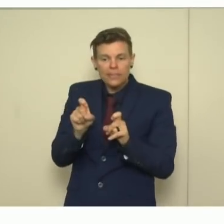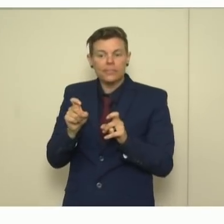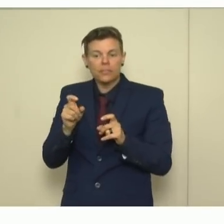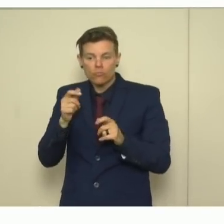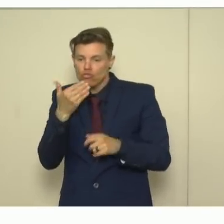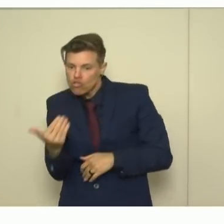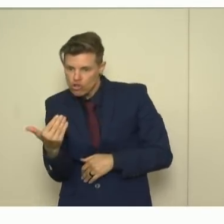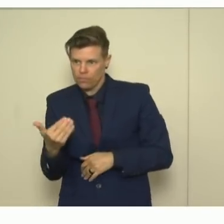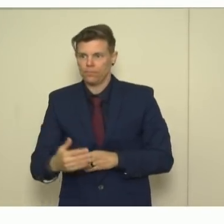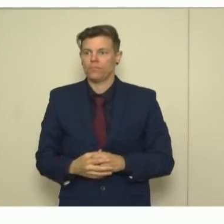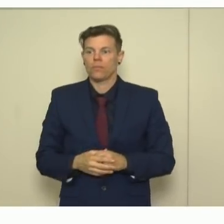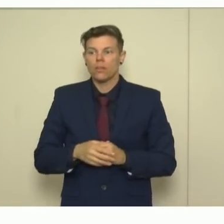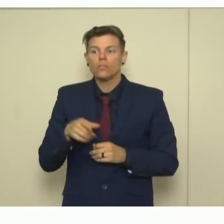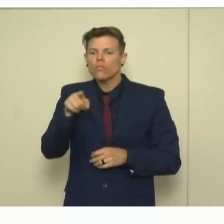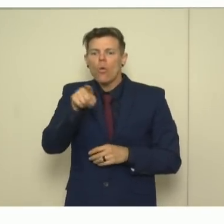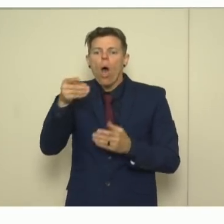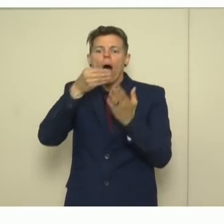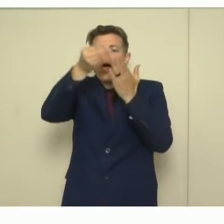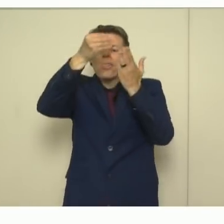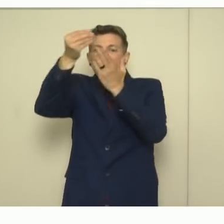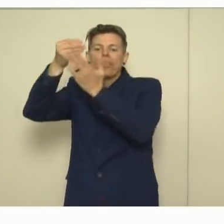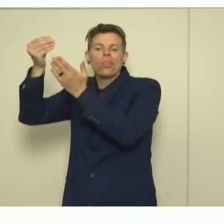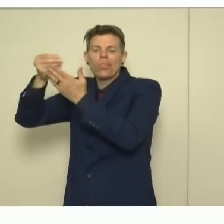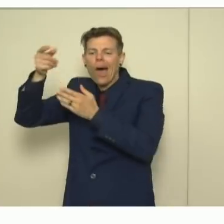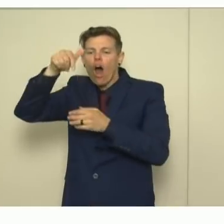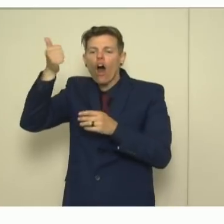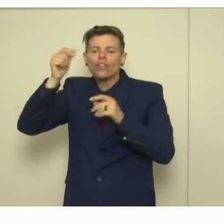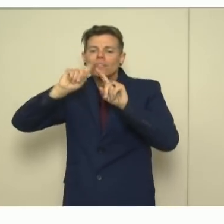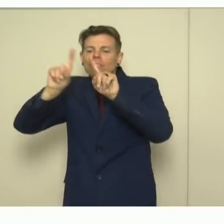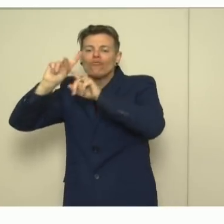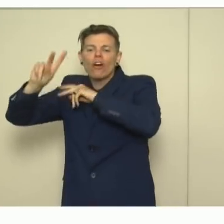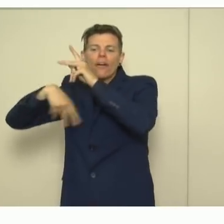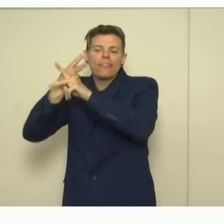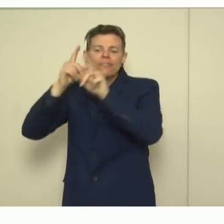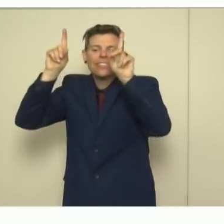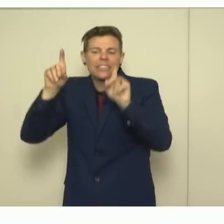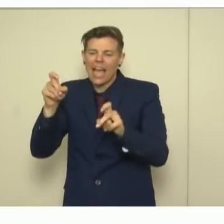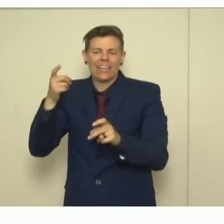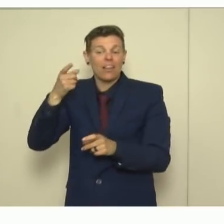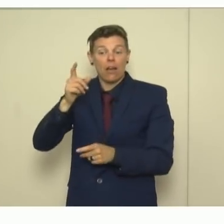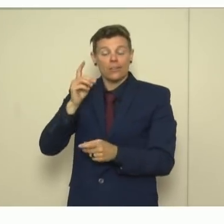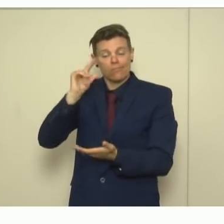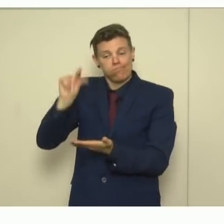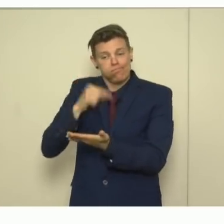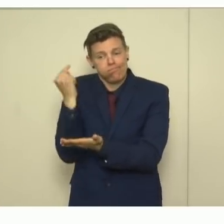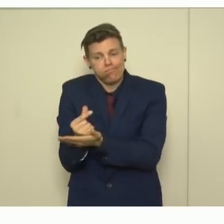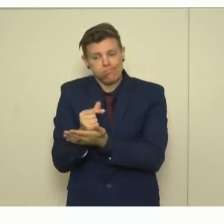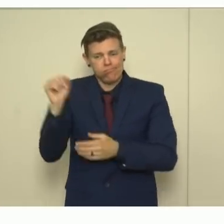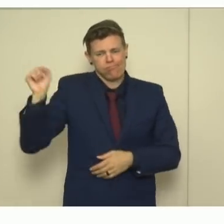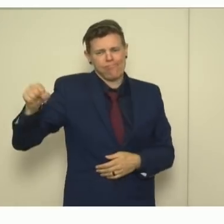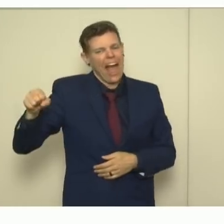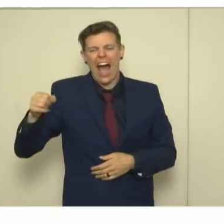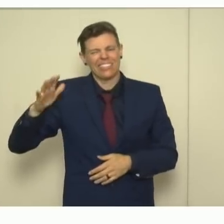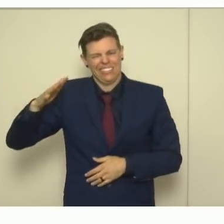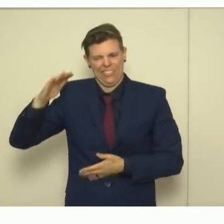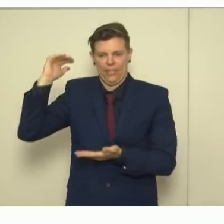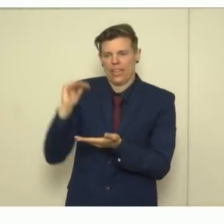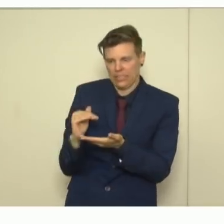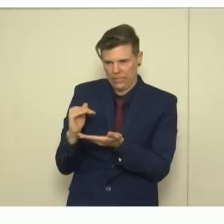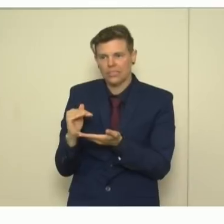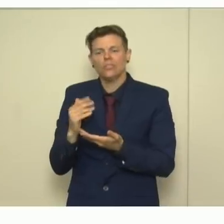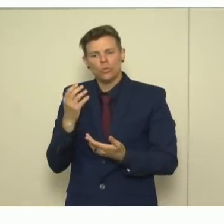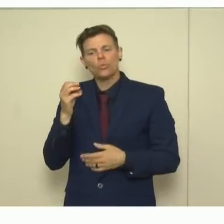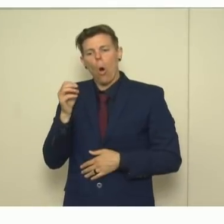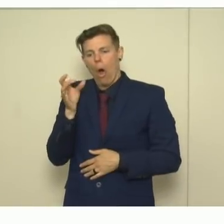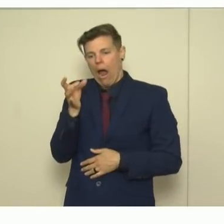accurate. So we feel really good about that ratio. But the interesting part of this graph, and it even surprised me a little, as you can see also toward the middle